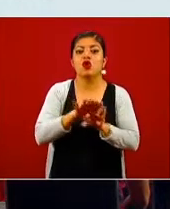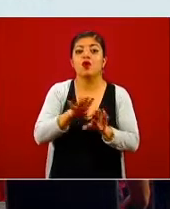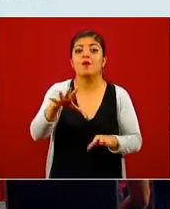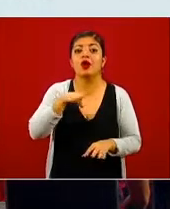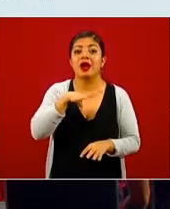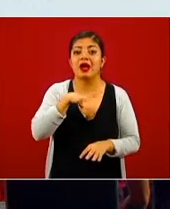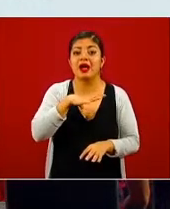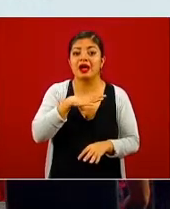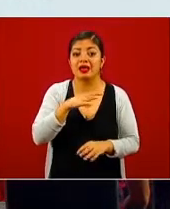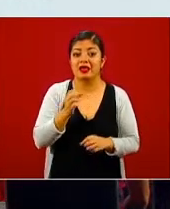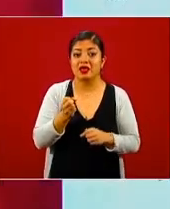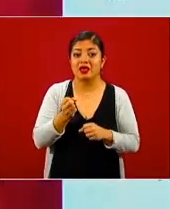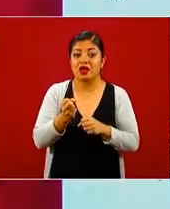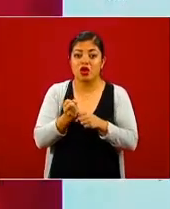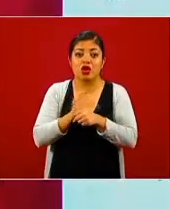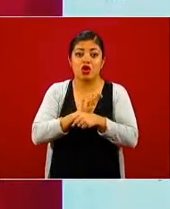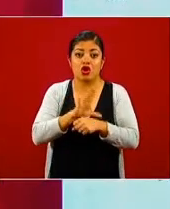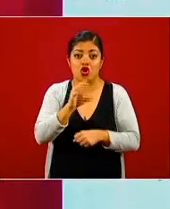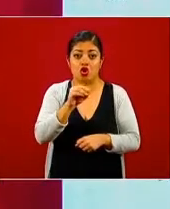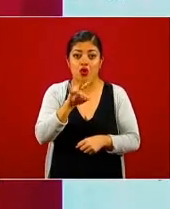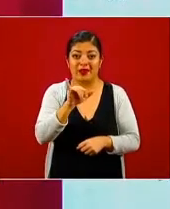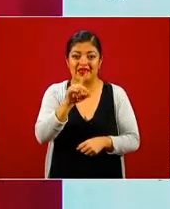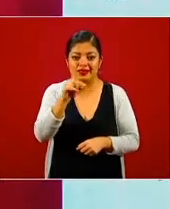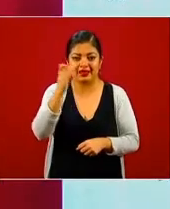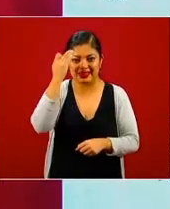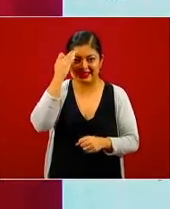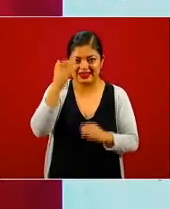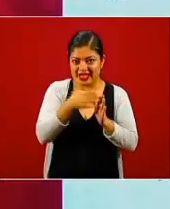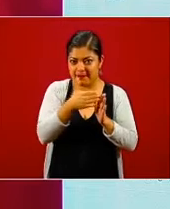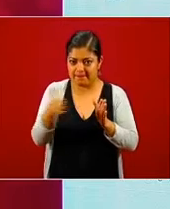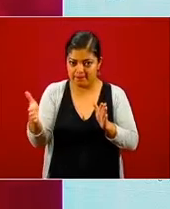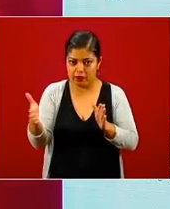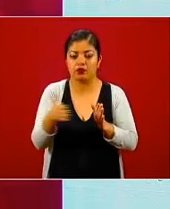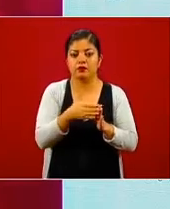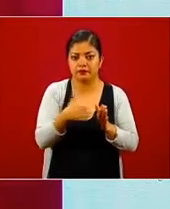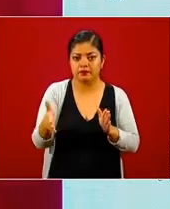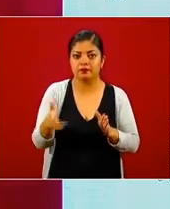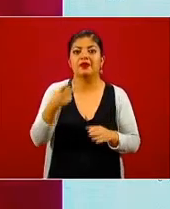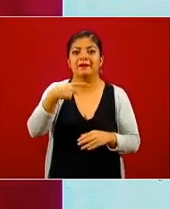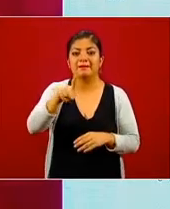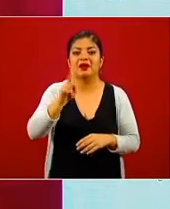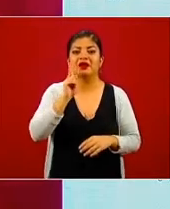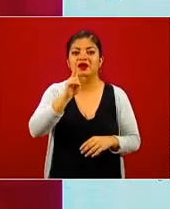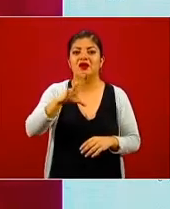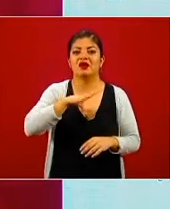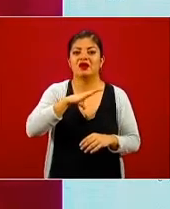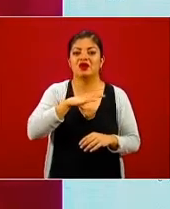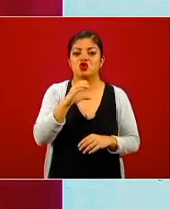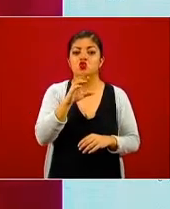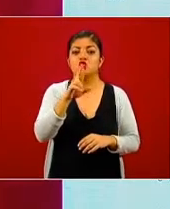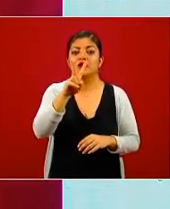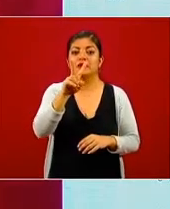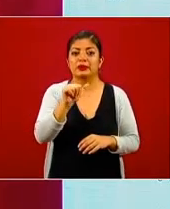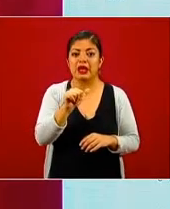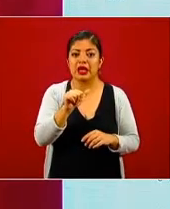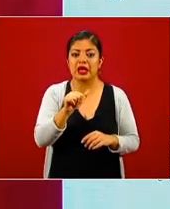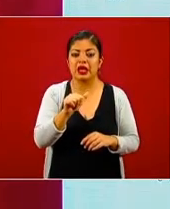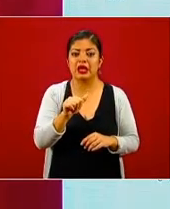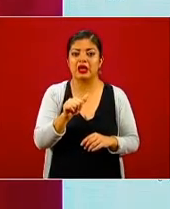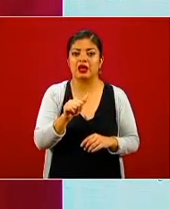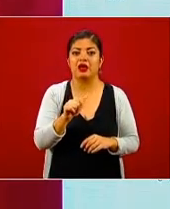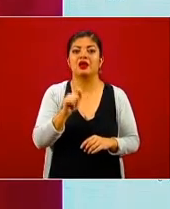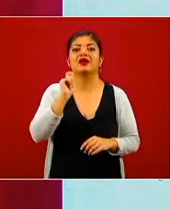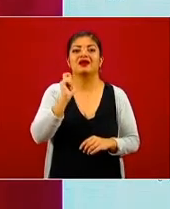same phenomenon, and this is the occurrence rate for cases of COVID over time. I'm going to